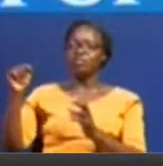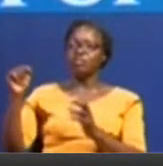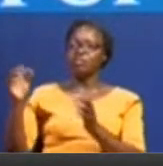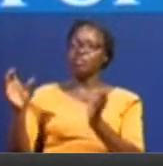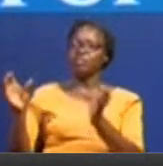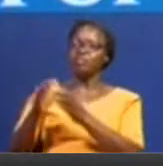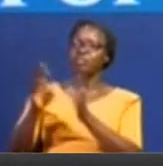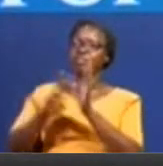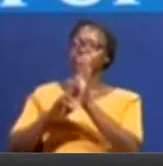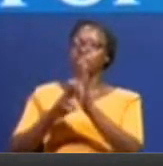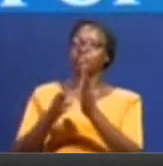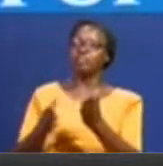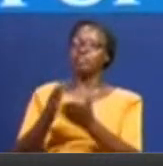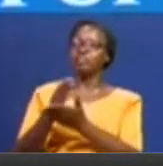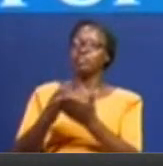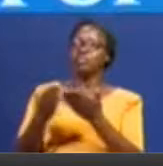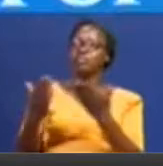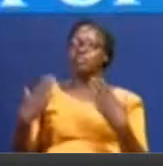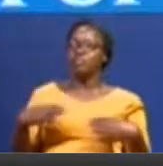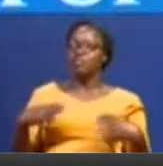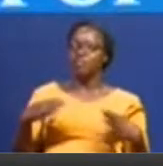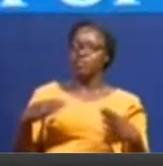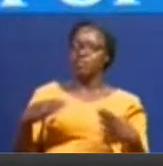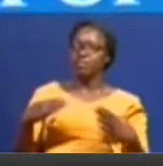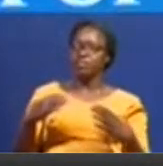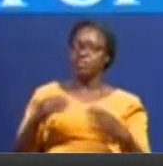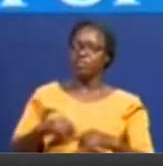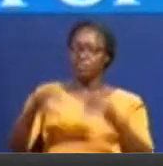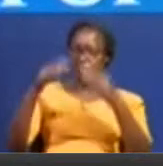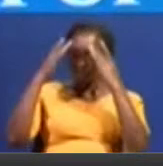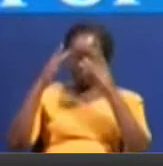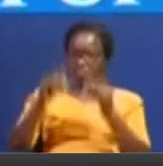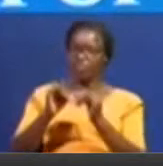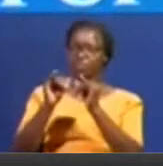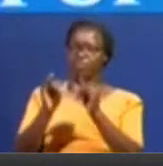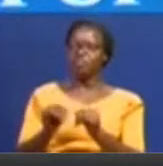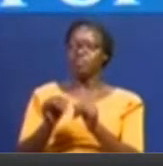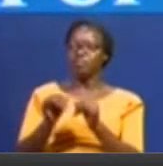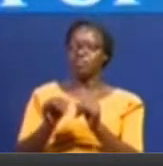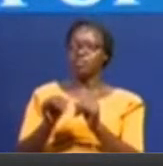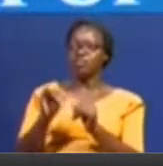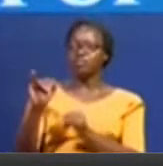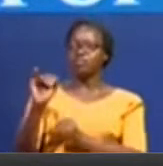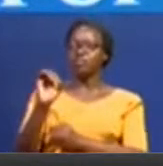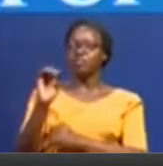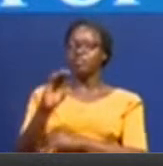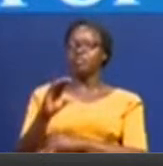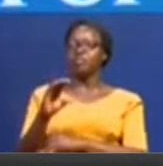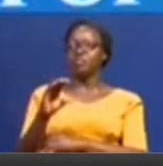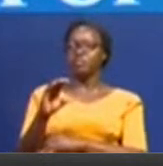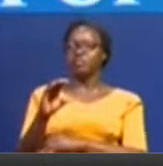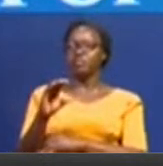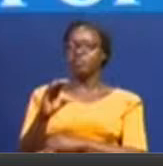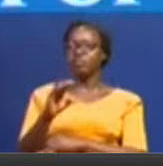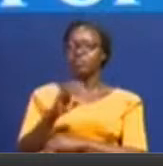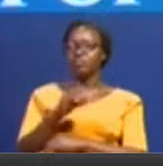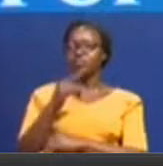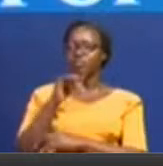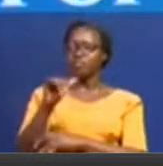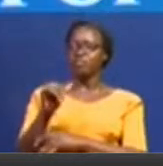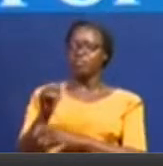represented, so they are part of the people who are able to determine the new IEBC. And so